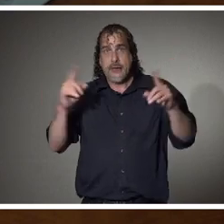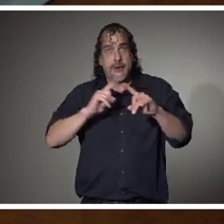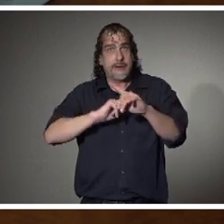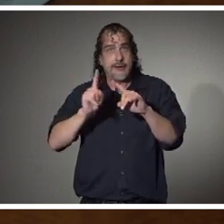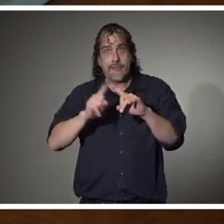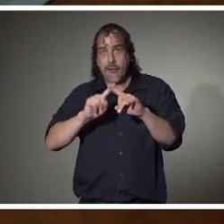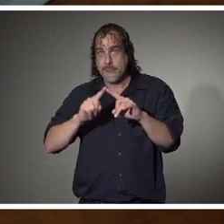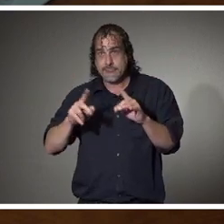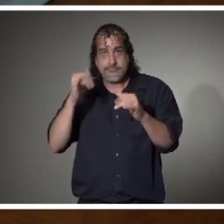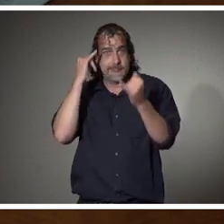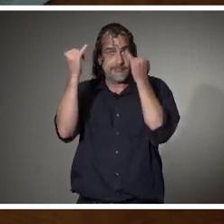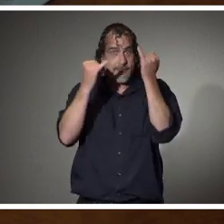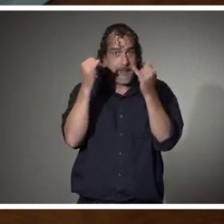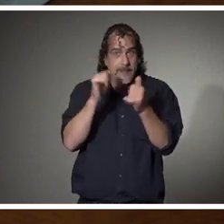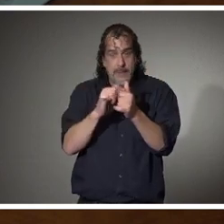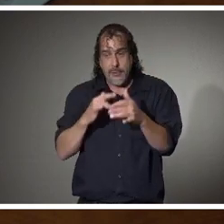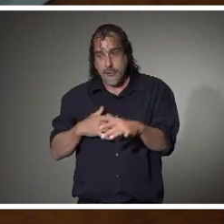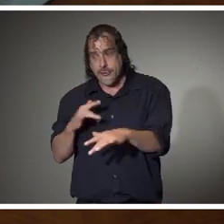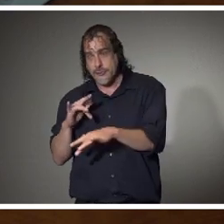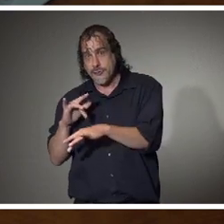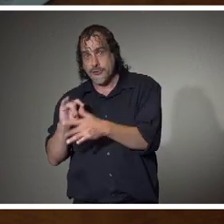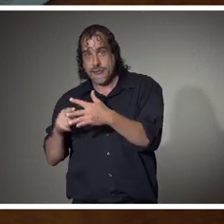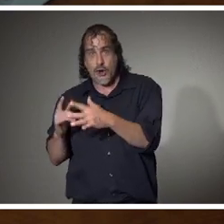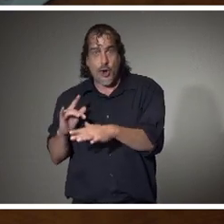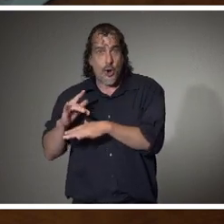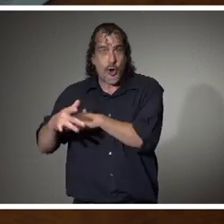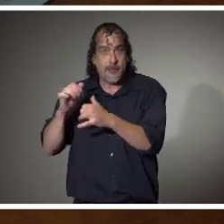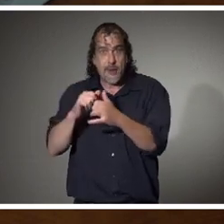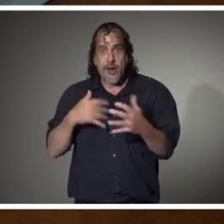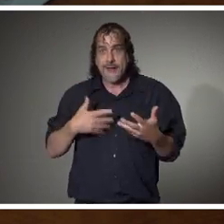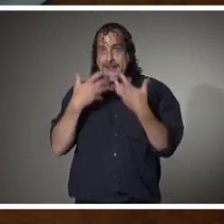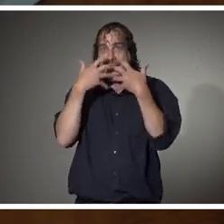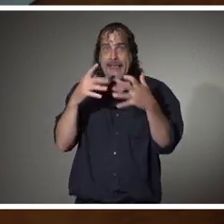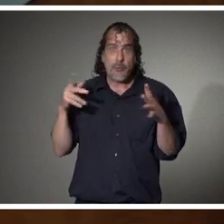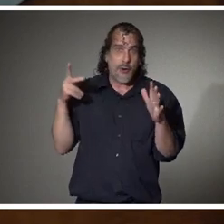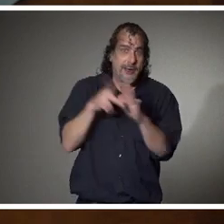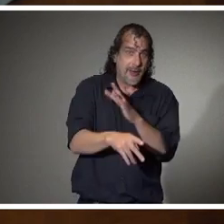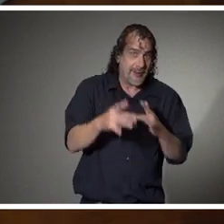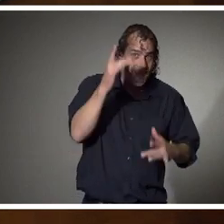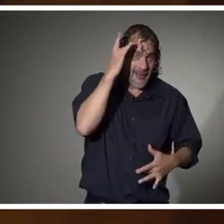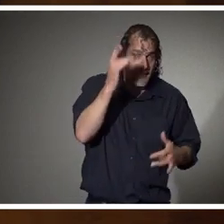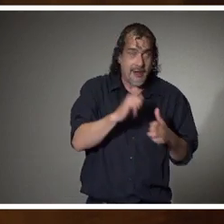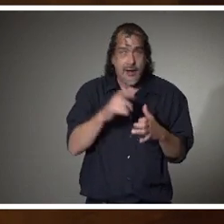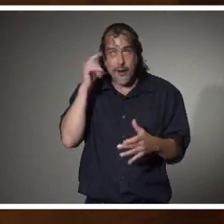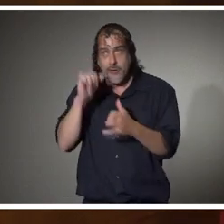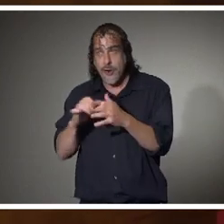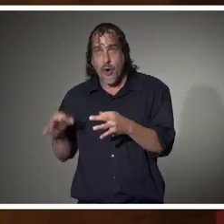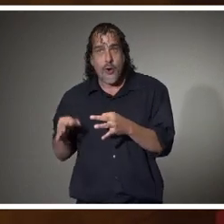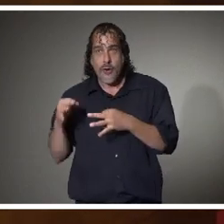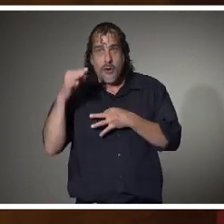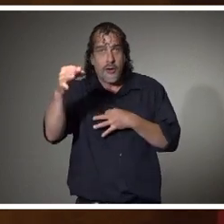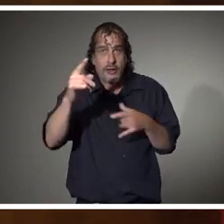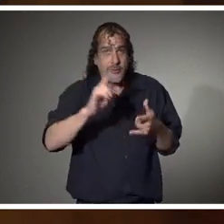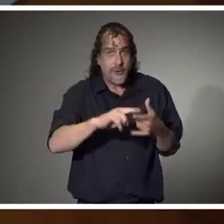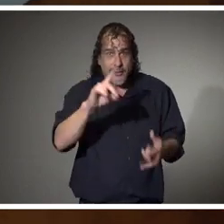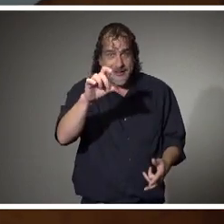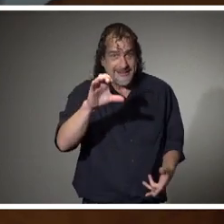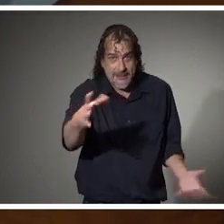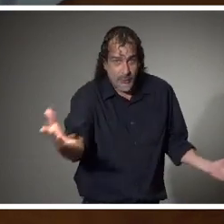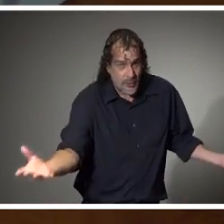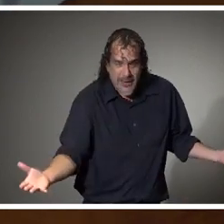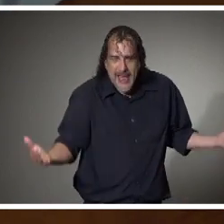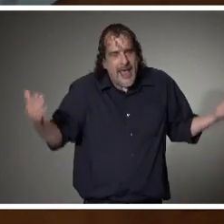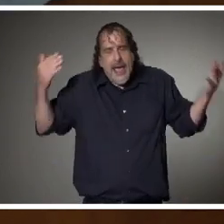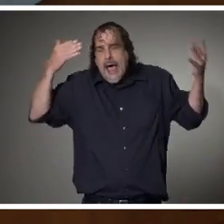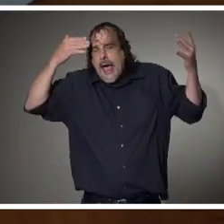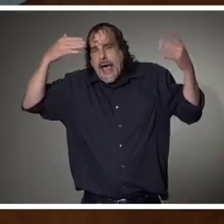heard we could start a little bit earlier because the heat's going to kill the virus, and I've heard we could start a little bit later and go until December. I don't know